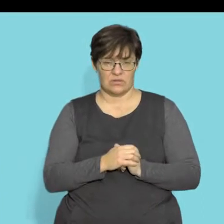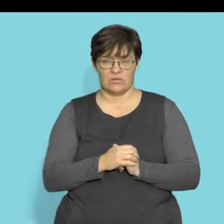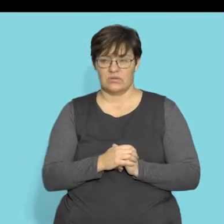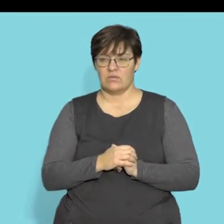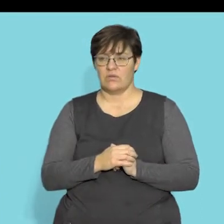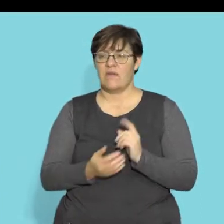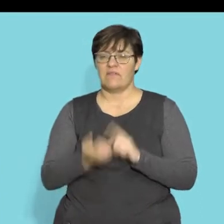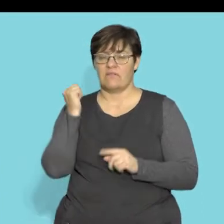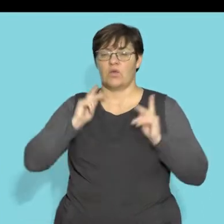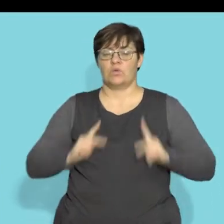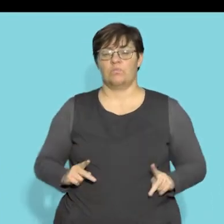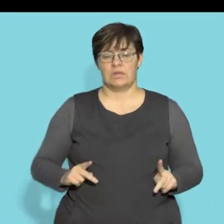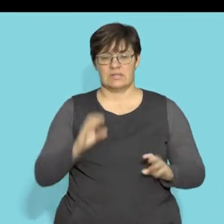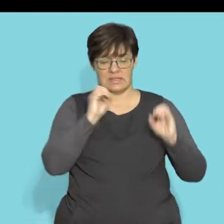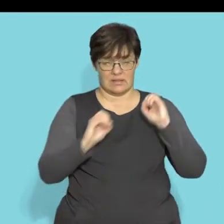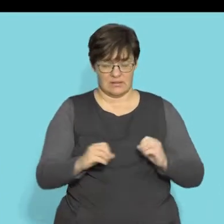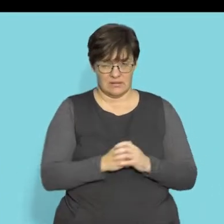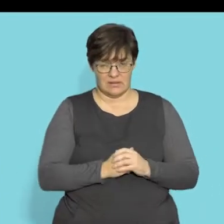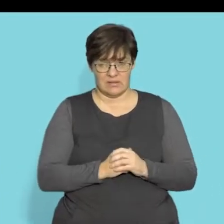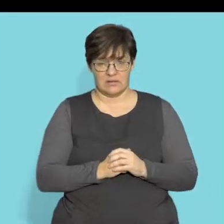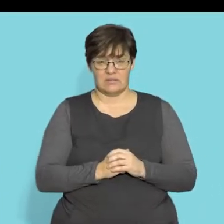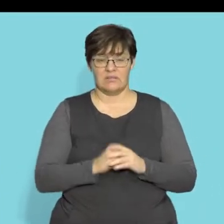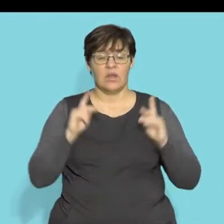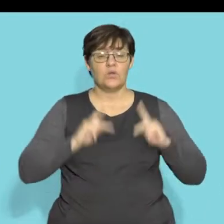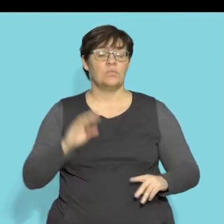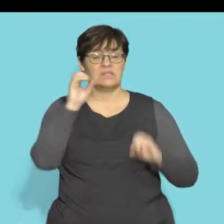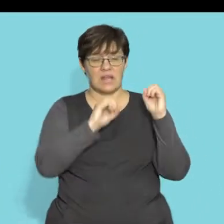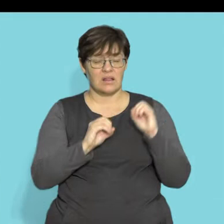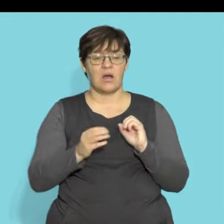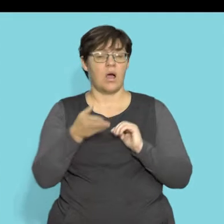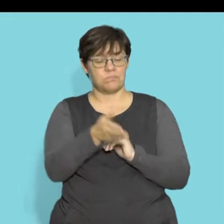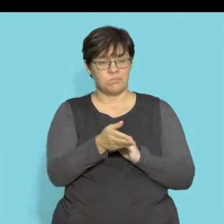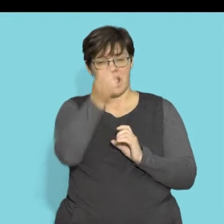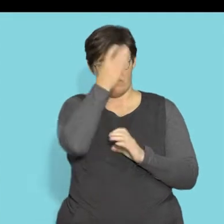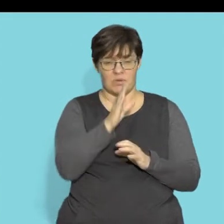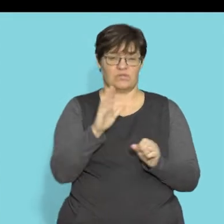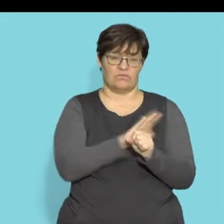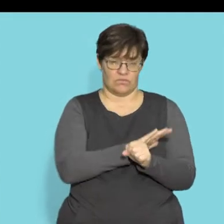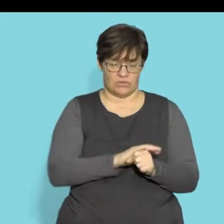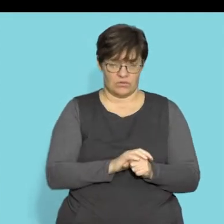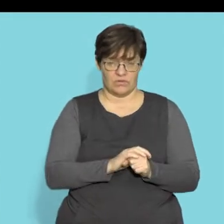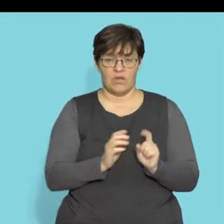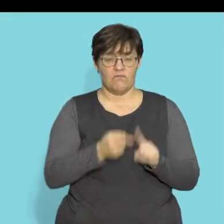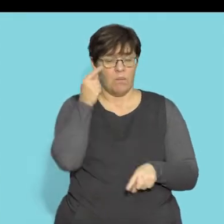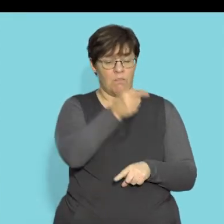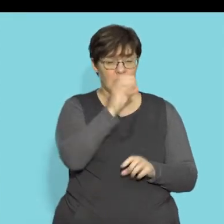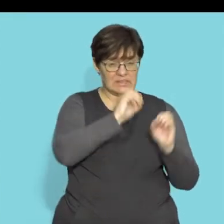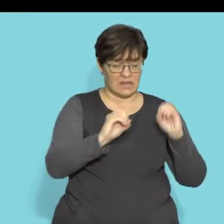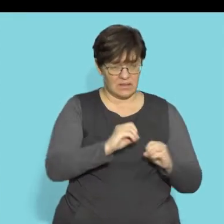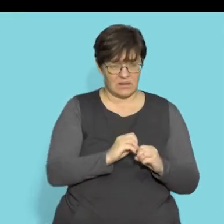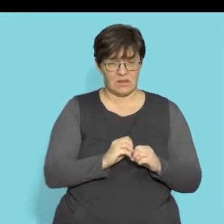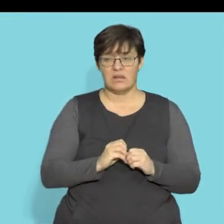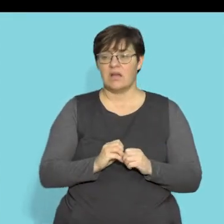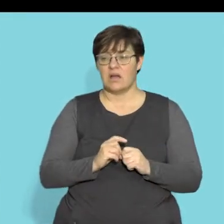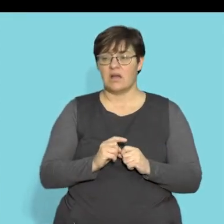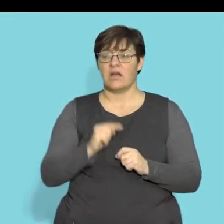find a human cell, and that human cell contains the full genetic information. From that human cell, the gene